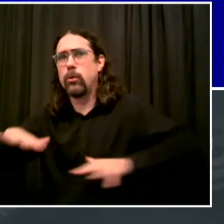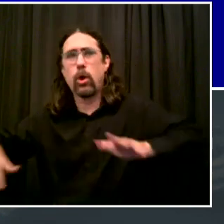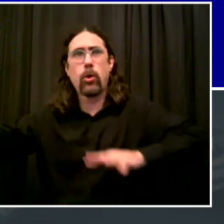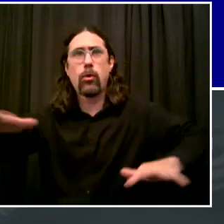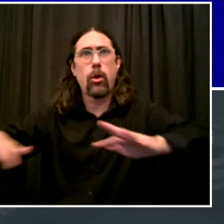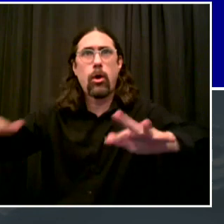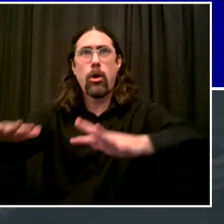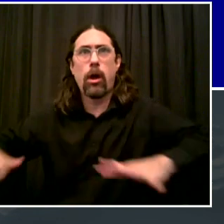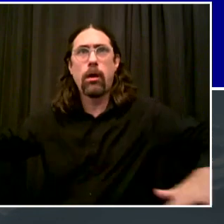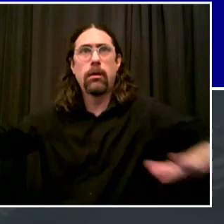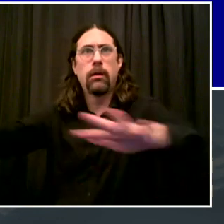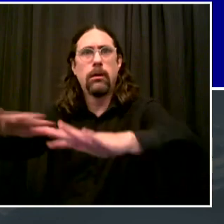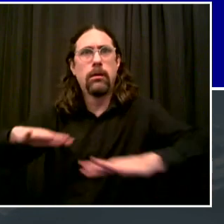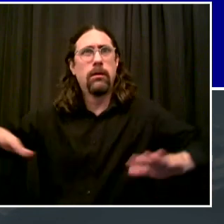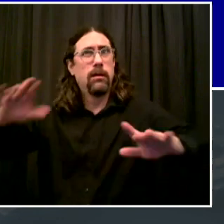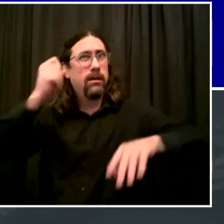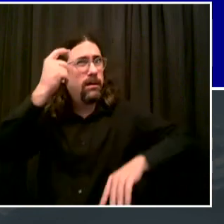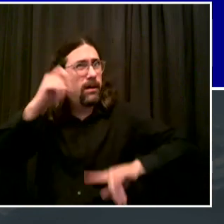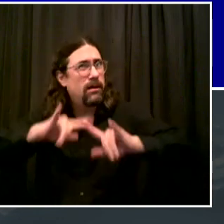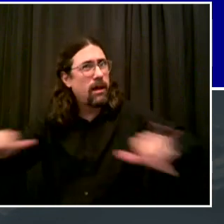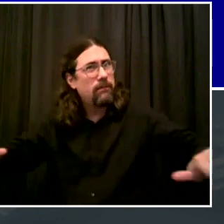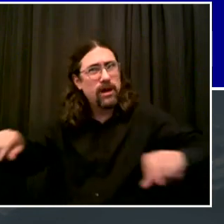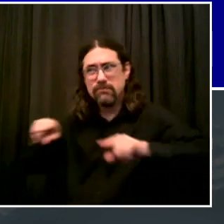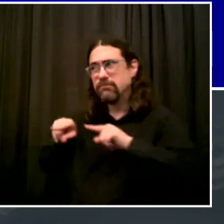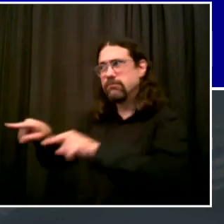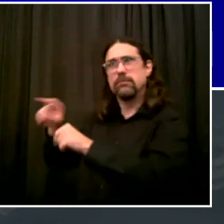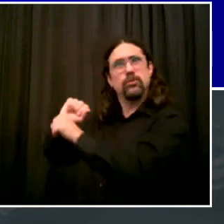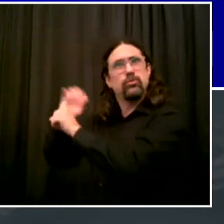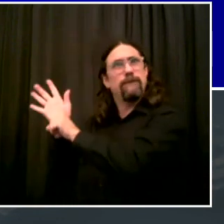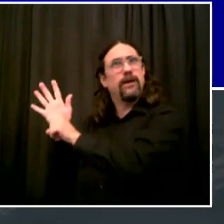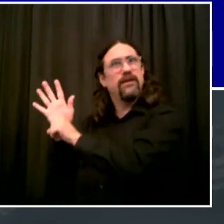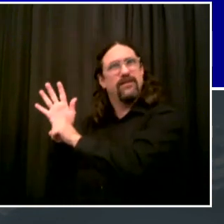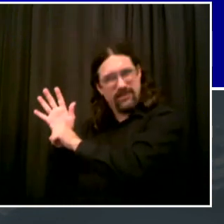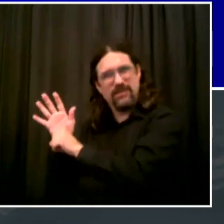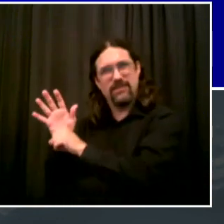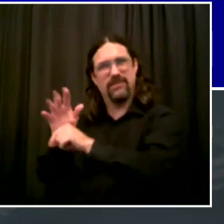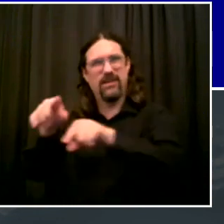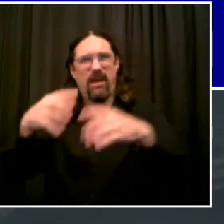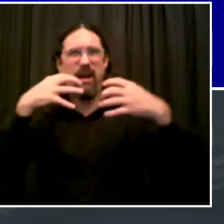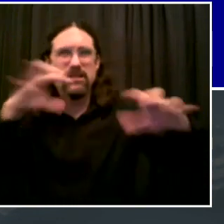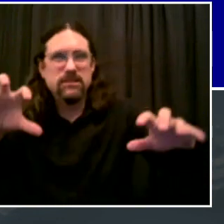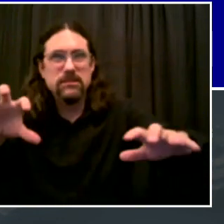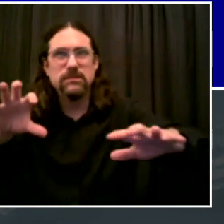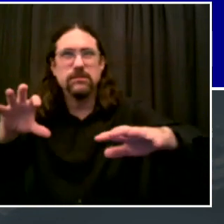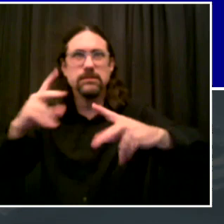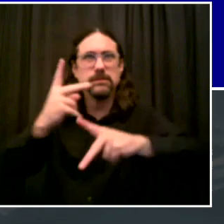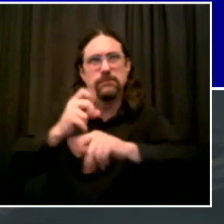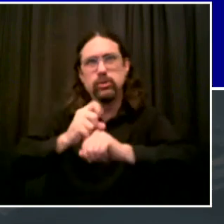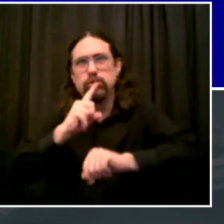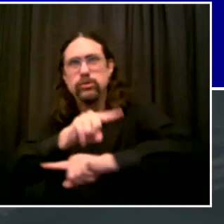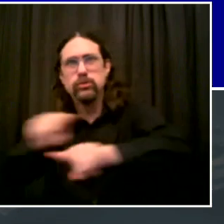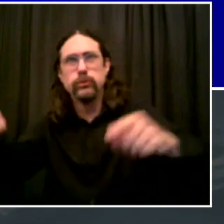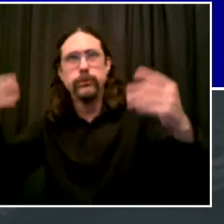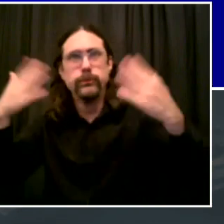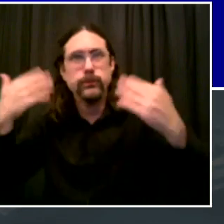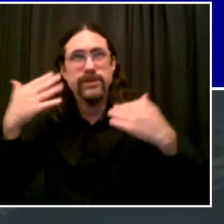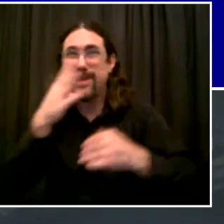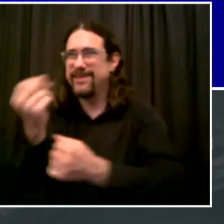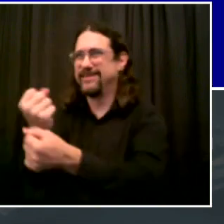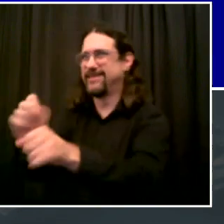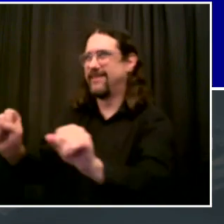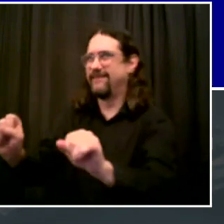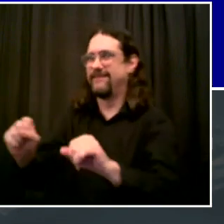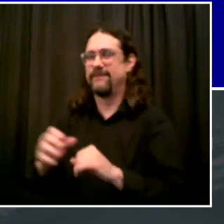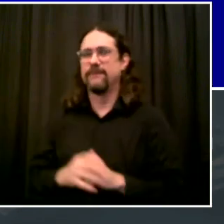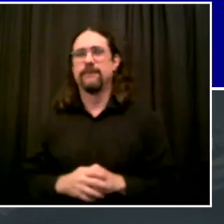our seniors, protecting our seniors is crucial, and that's why we made the decision to give out free air conditioning units to low-income seniors